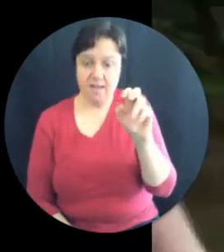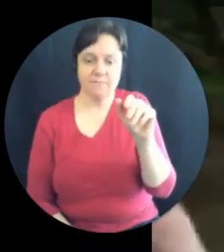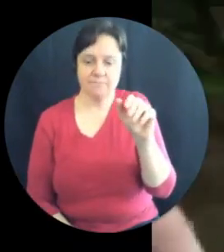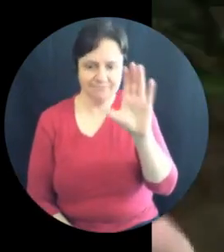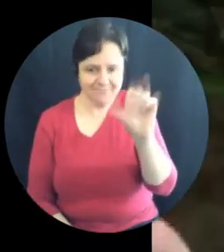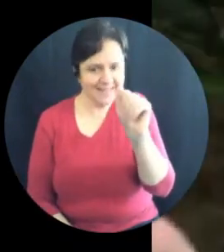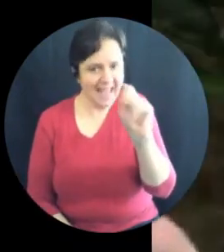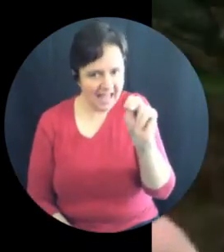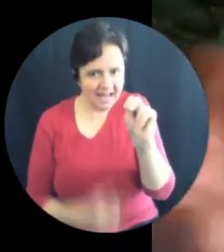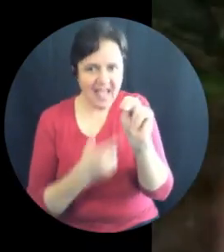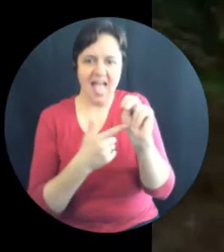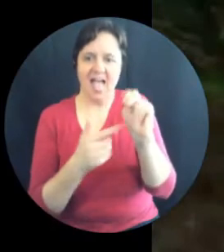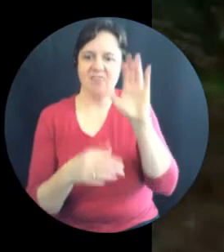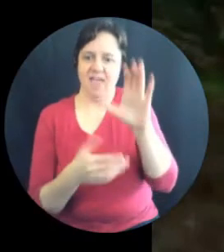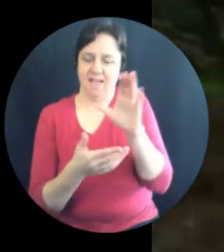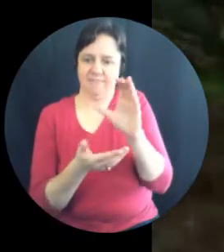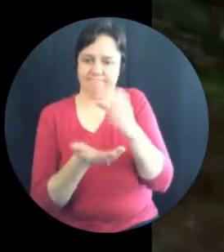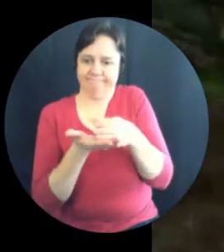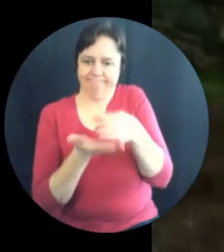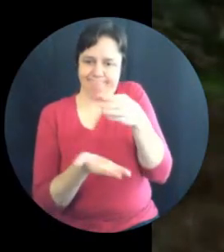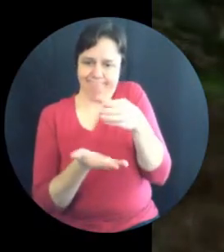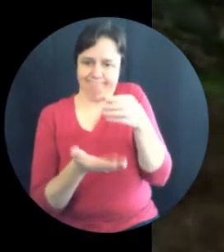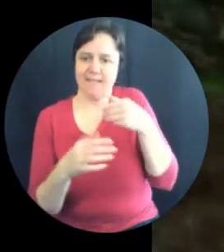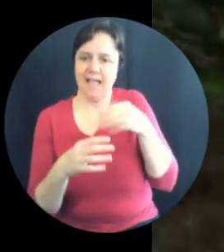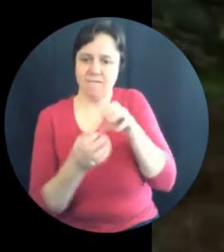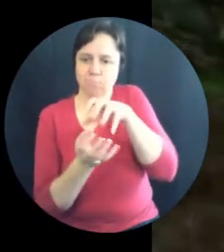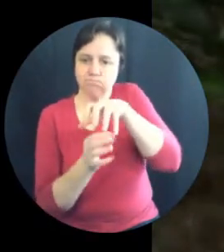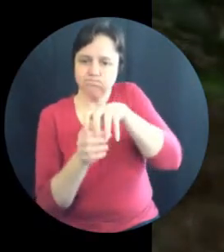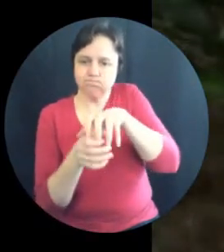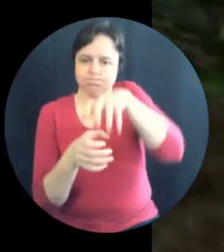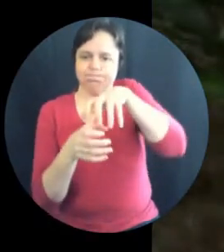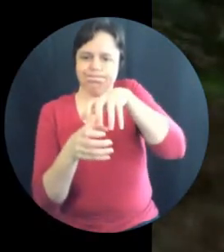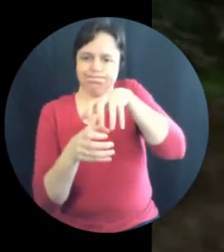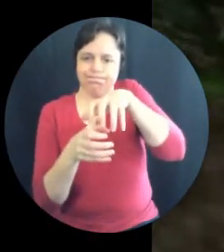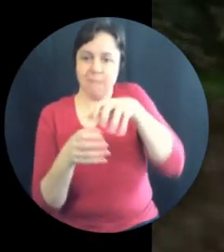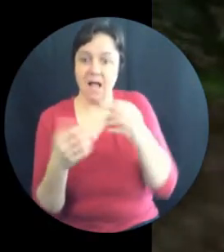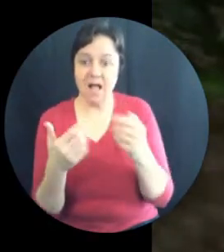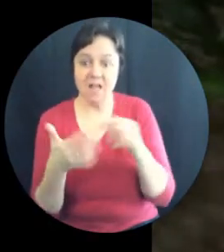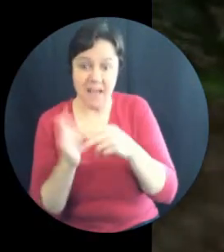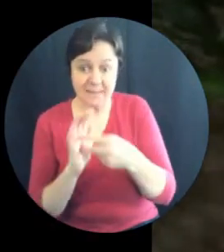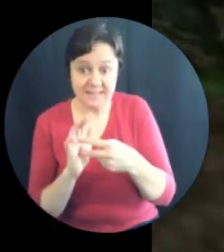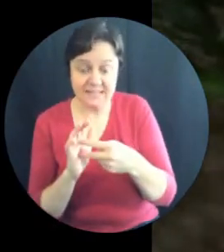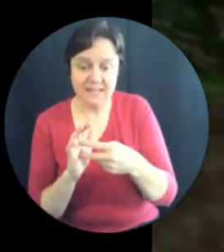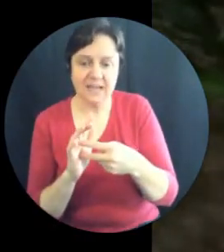All bacteria produce toxins. But this one will produce a toxin as in a gas. And it